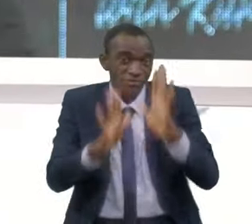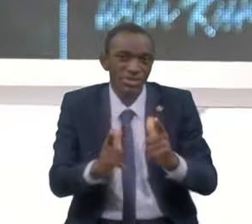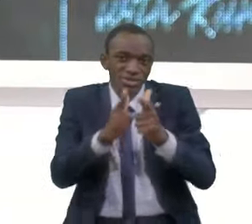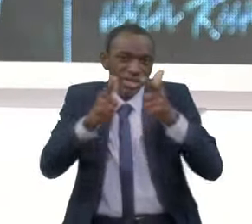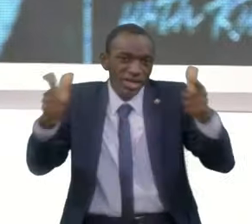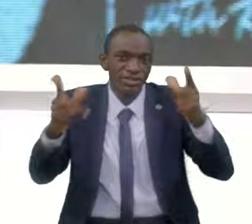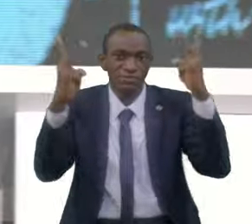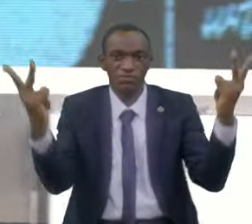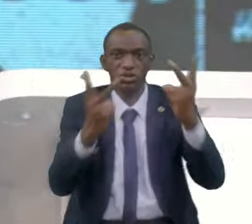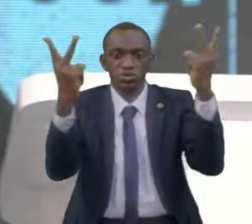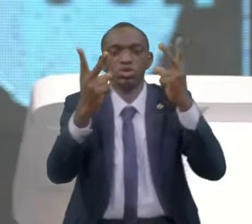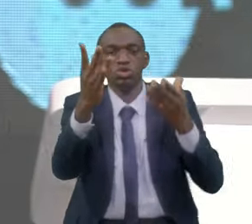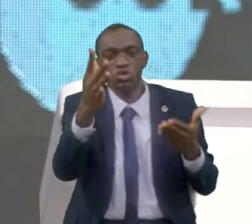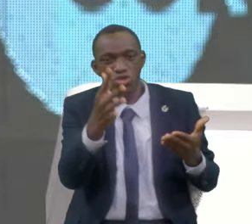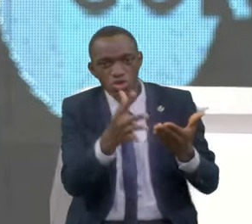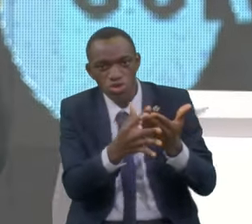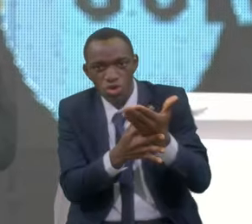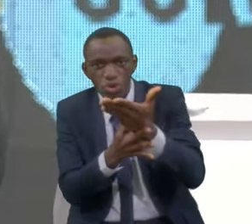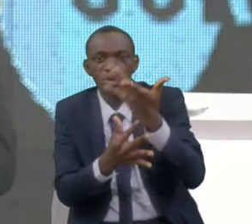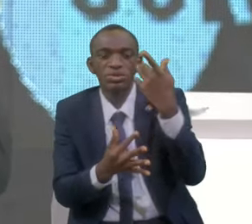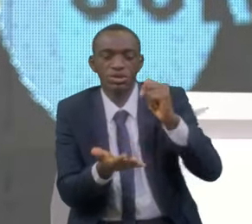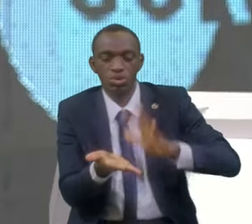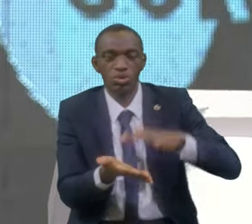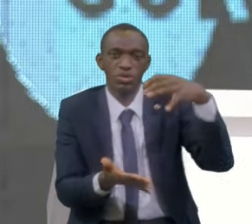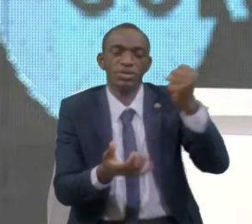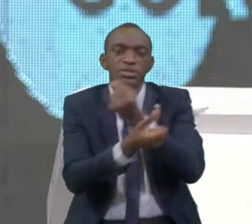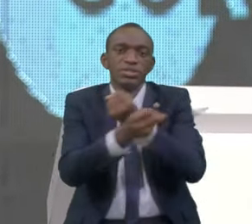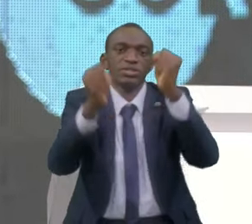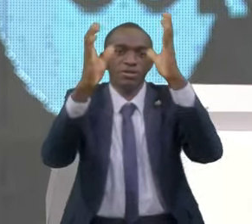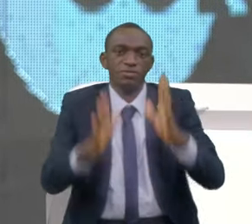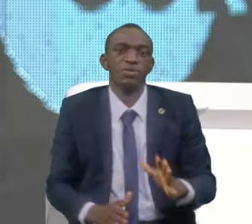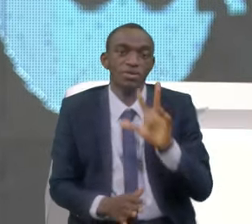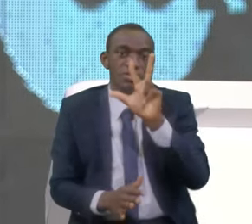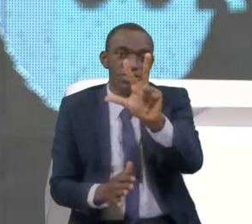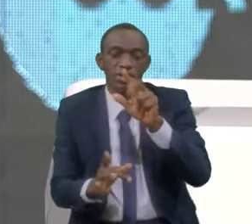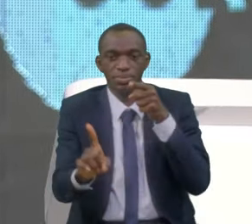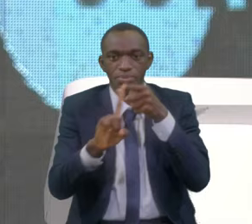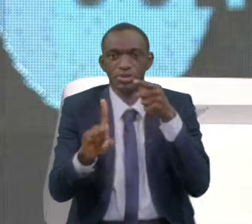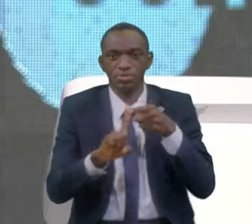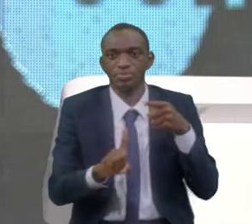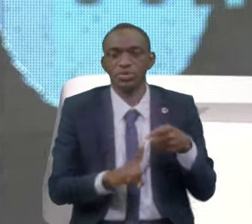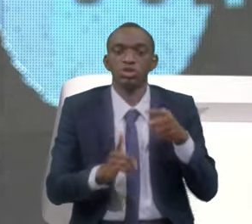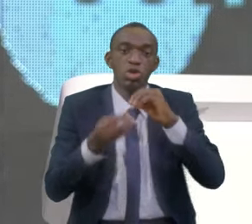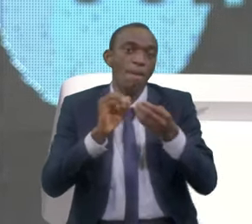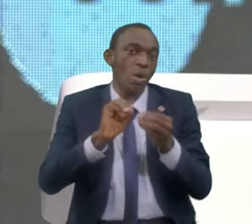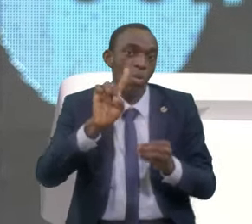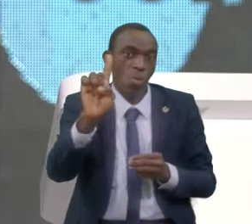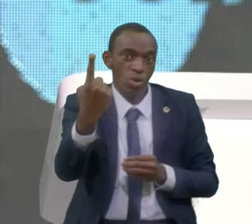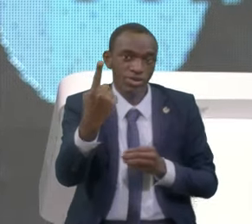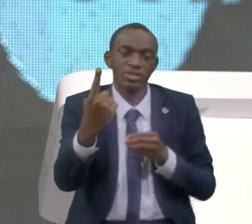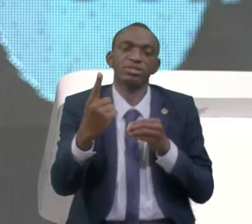the glorious Savior. Three things we're looking at. Number one, the grievous